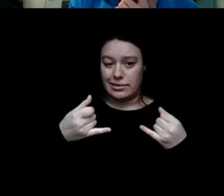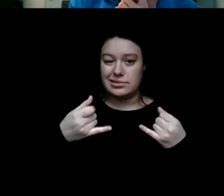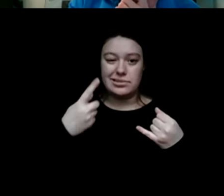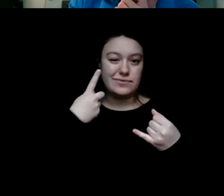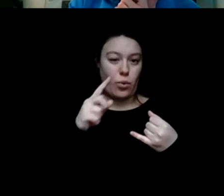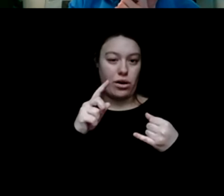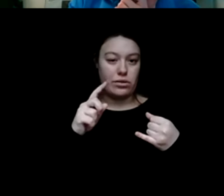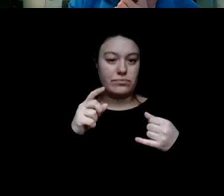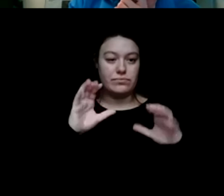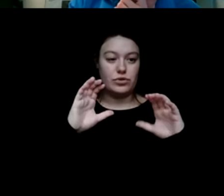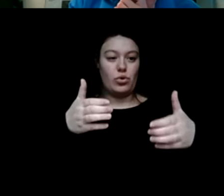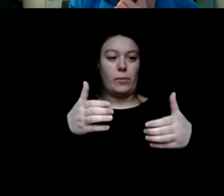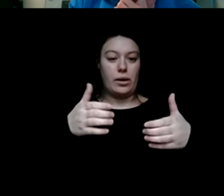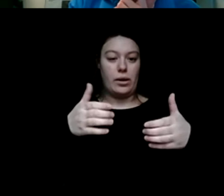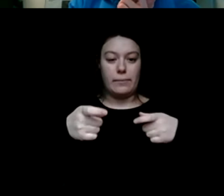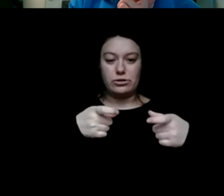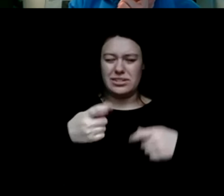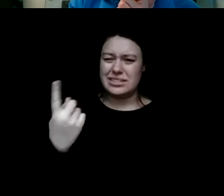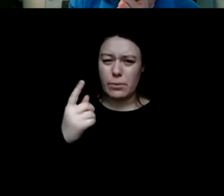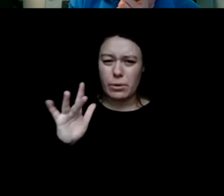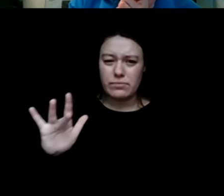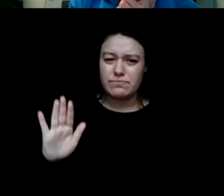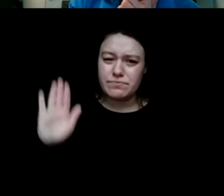someone has their hand raised.